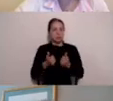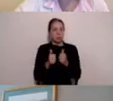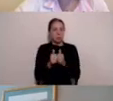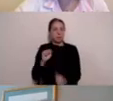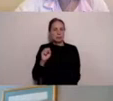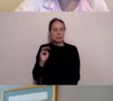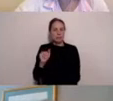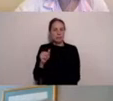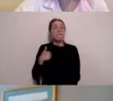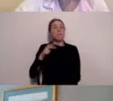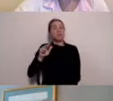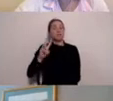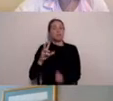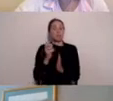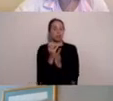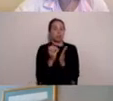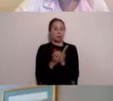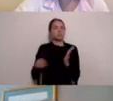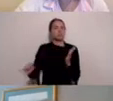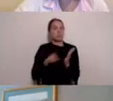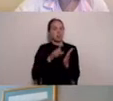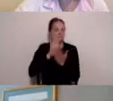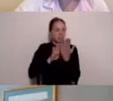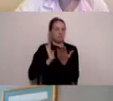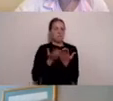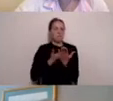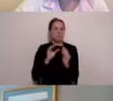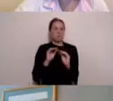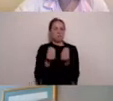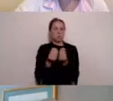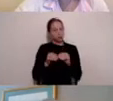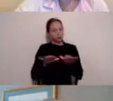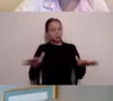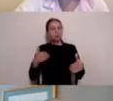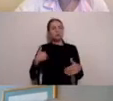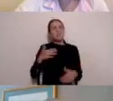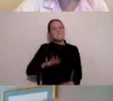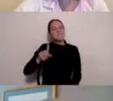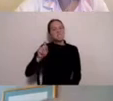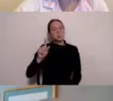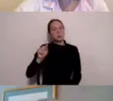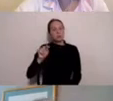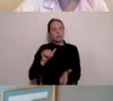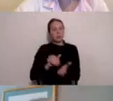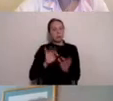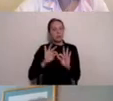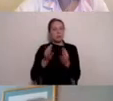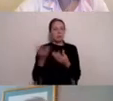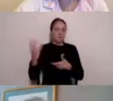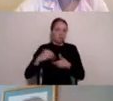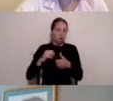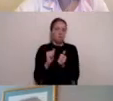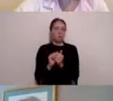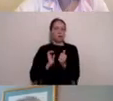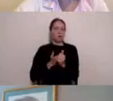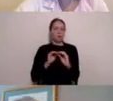the face of our organization on the ground. We have approximately 120,000 families and supporters involved with Cure SMA, and that's our